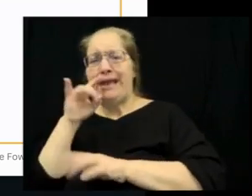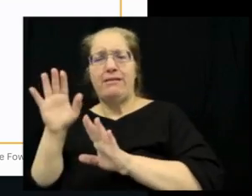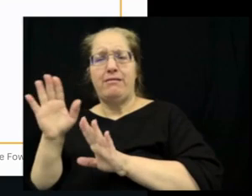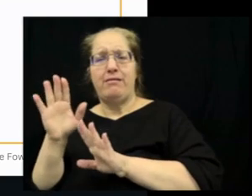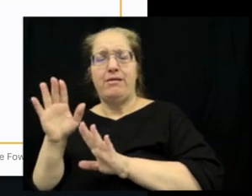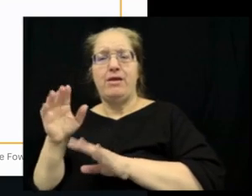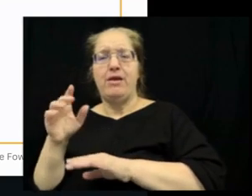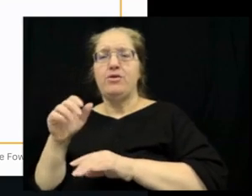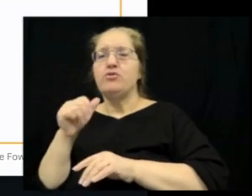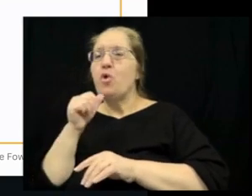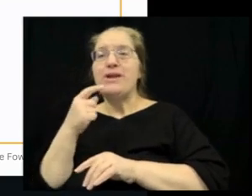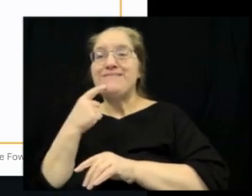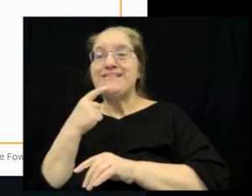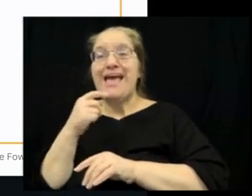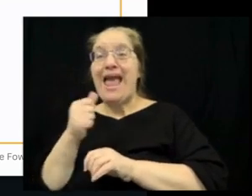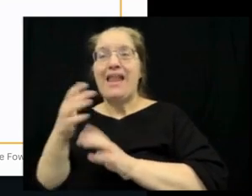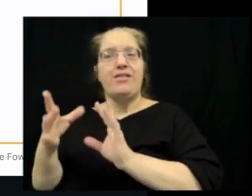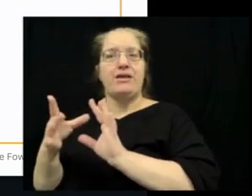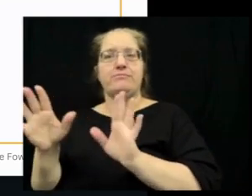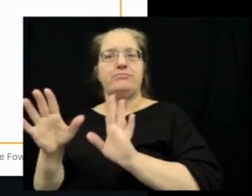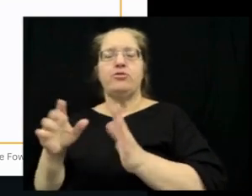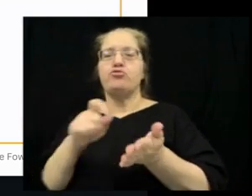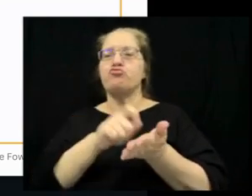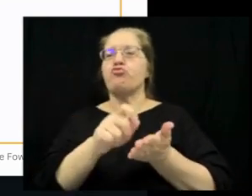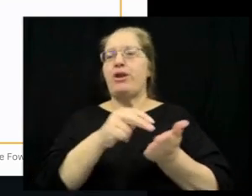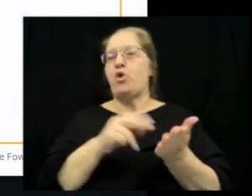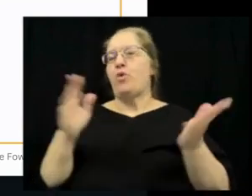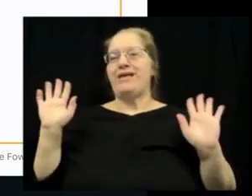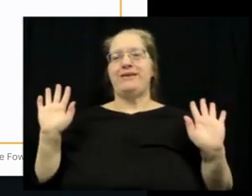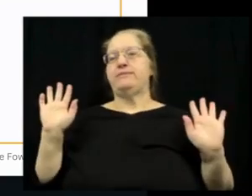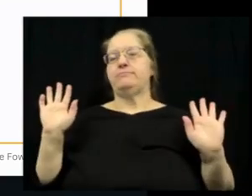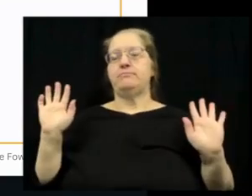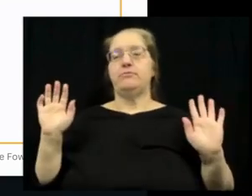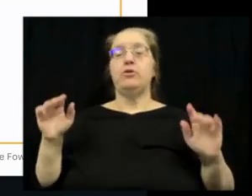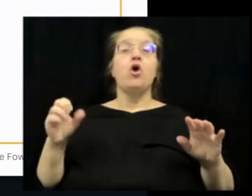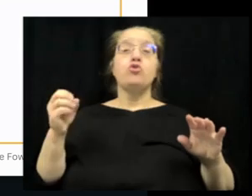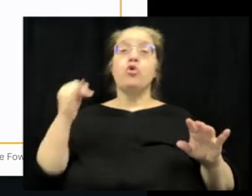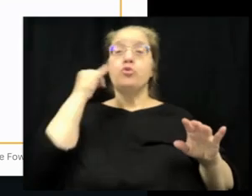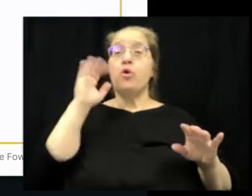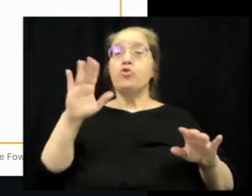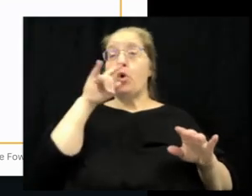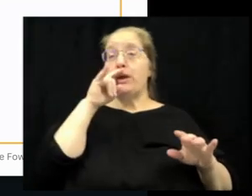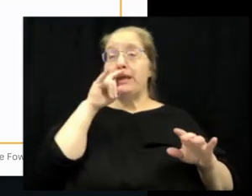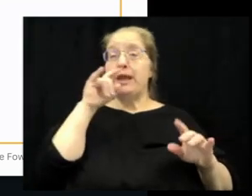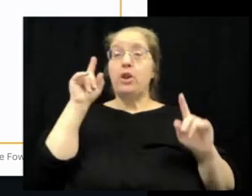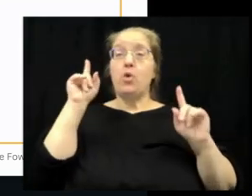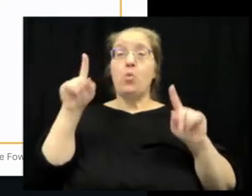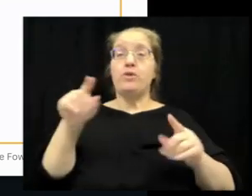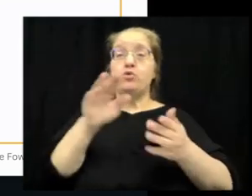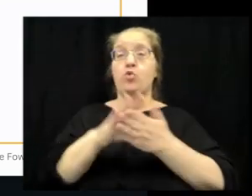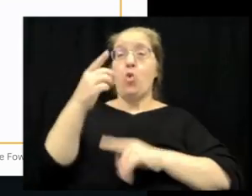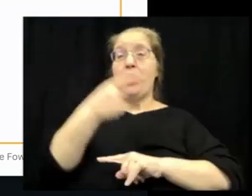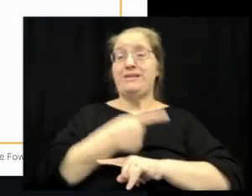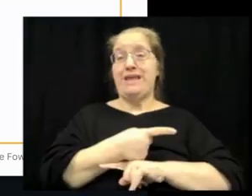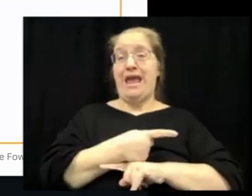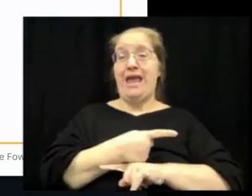even mention the note. So if your child goes to school one day and gave less resistance in the morning,